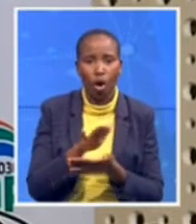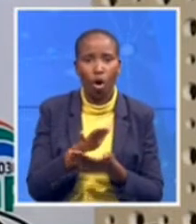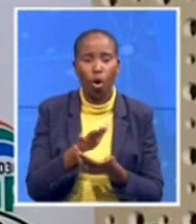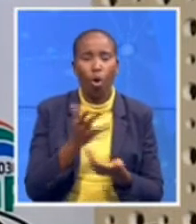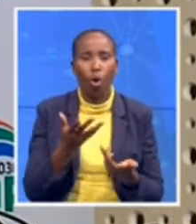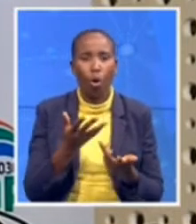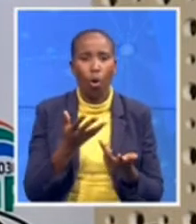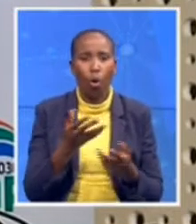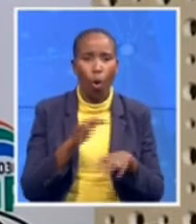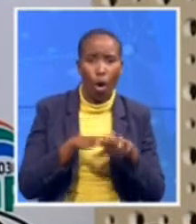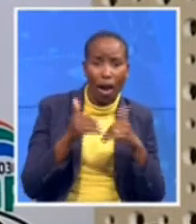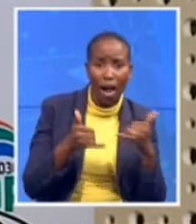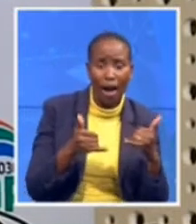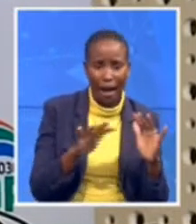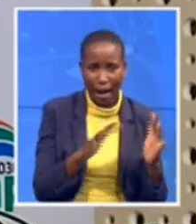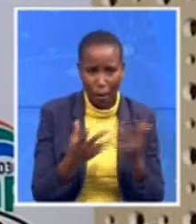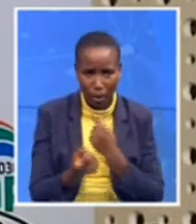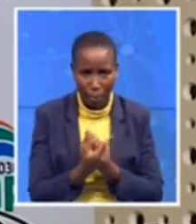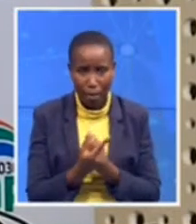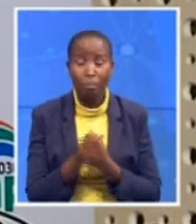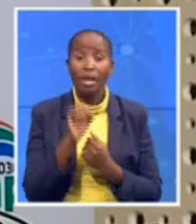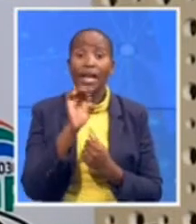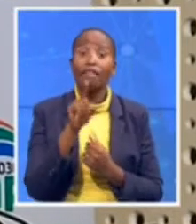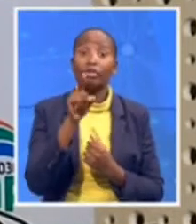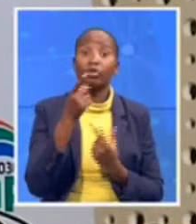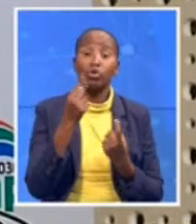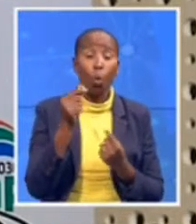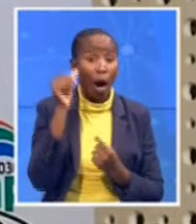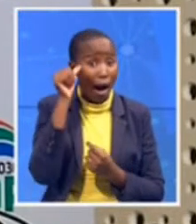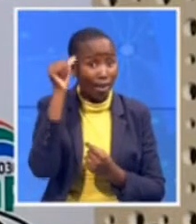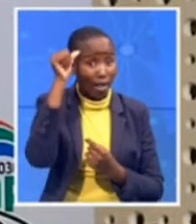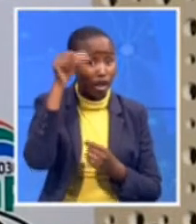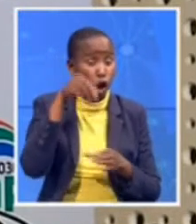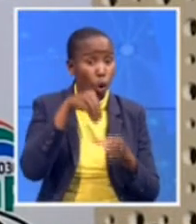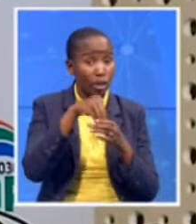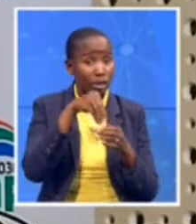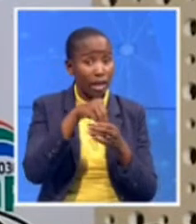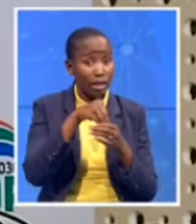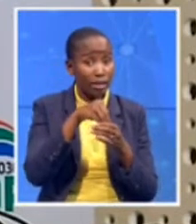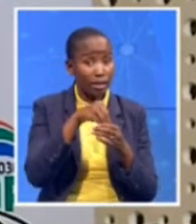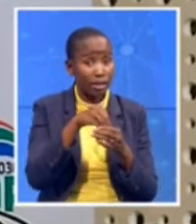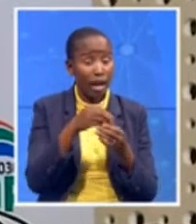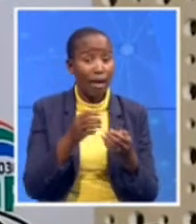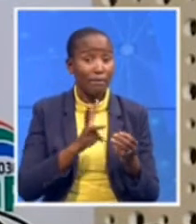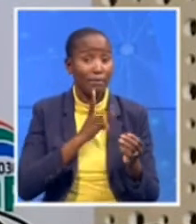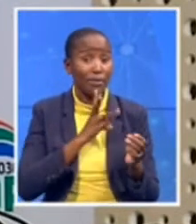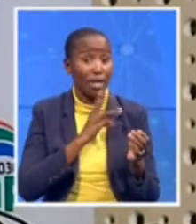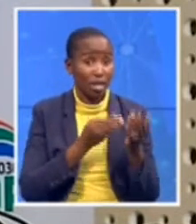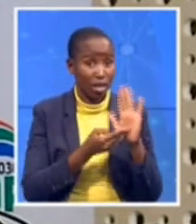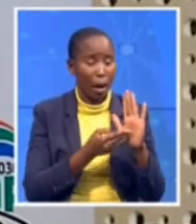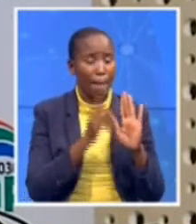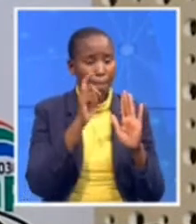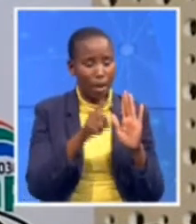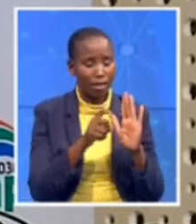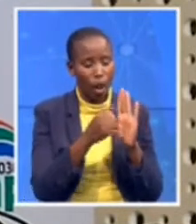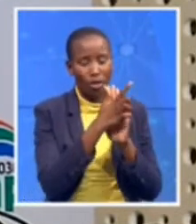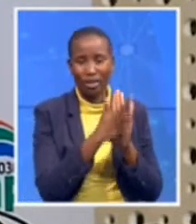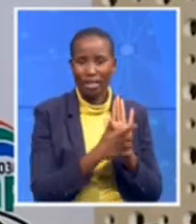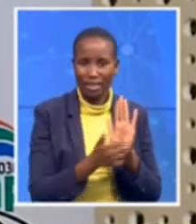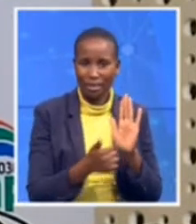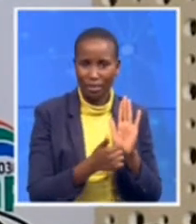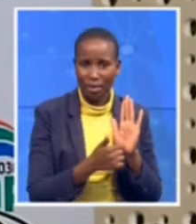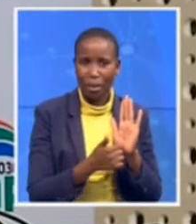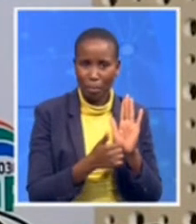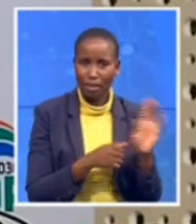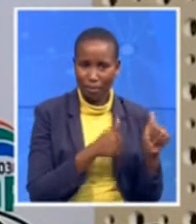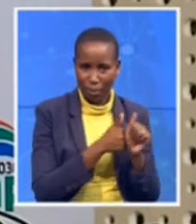distributing adult content, you're subject to our legislative purview. right? You are falling within our space. Importantly,